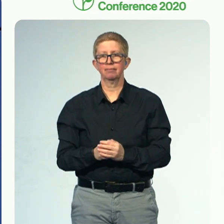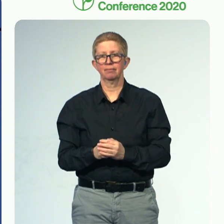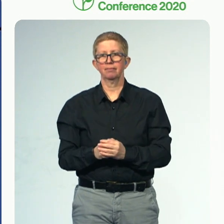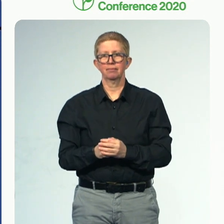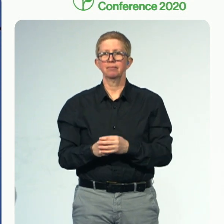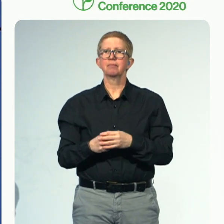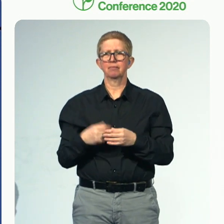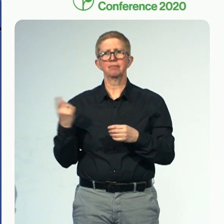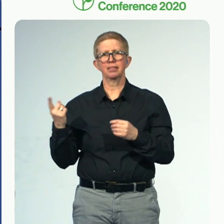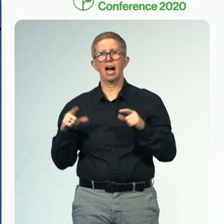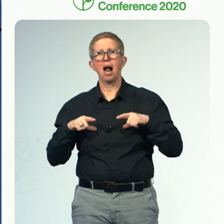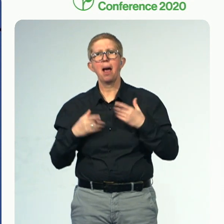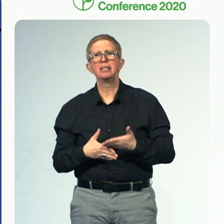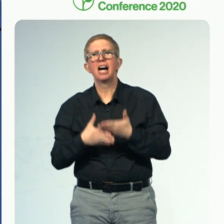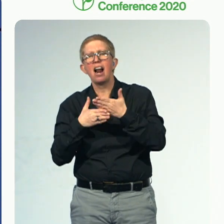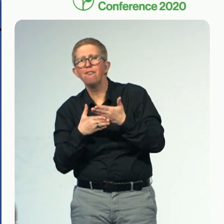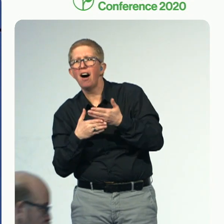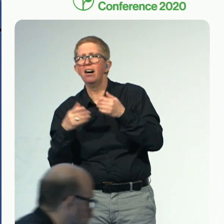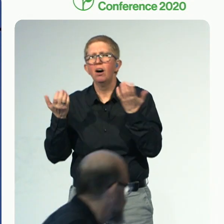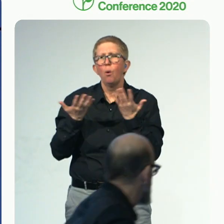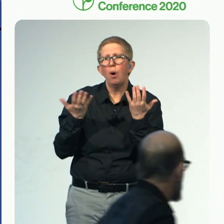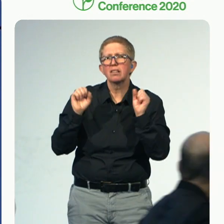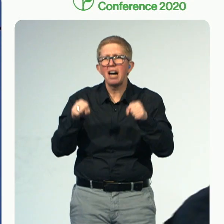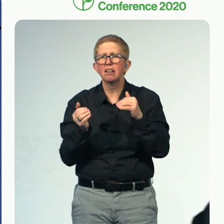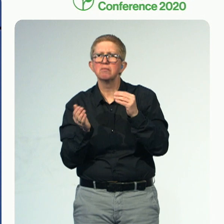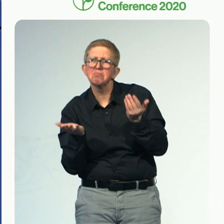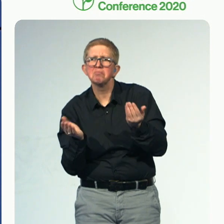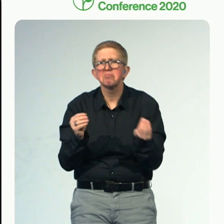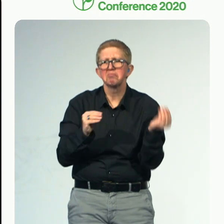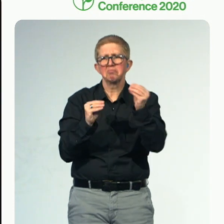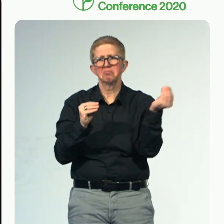we want to focus on what the common ground is, what everyone agrees on.